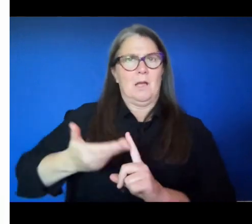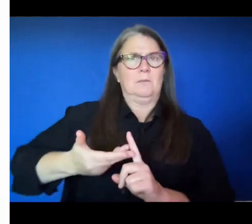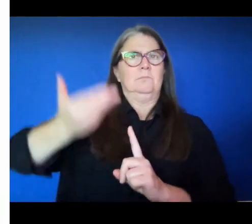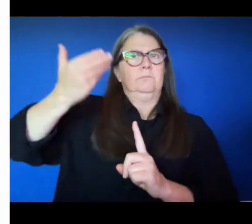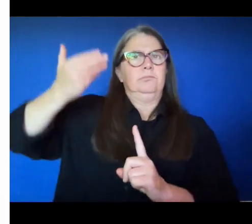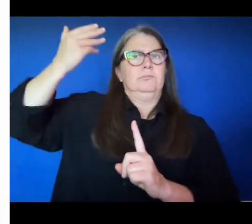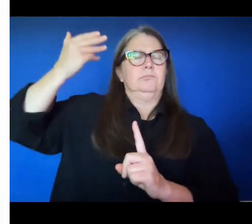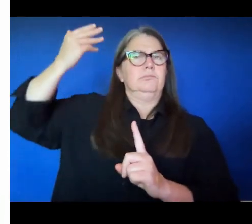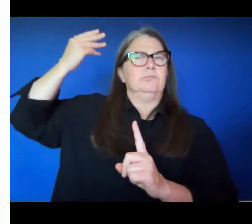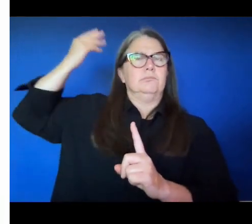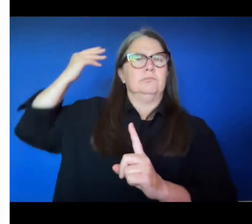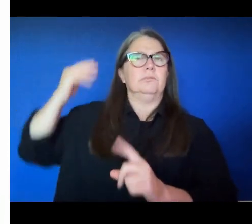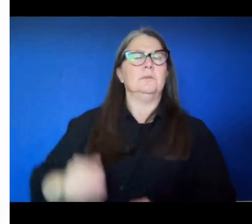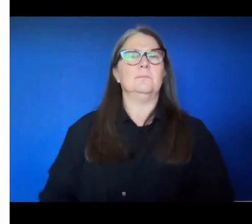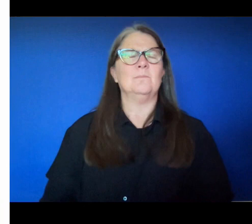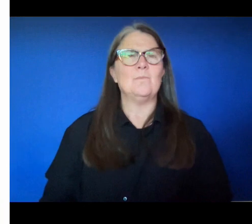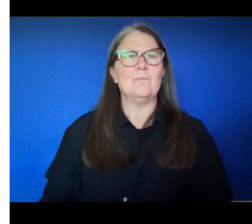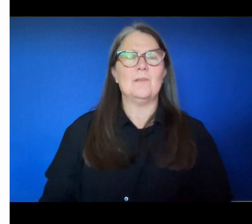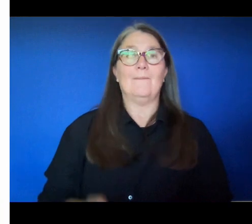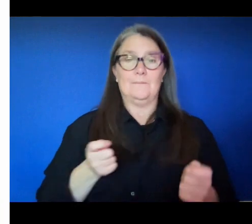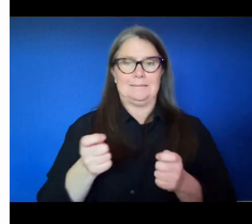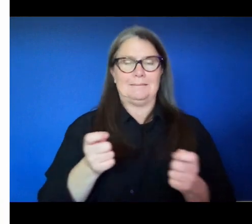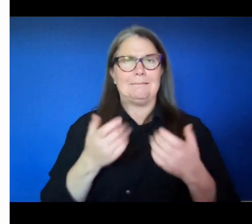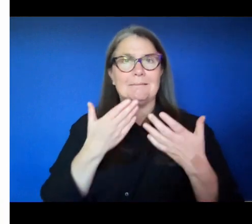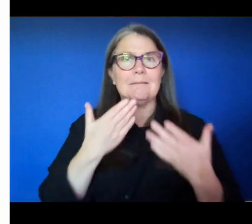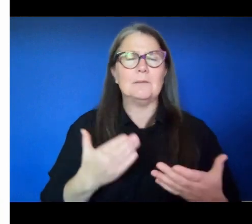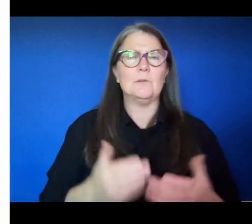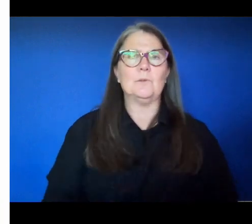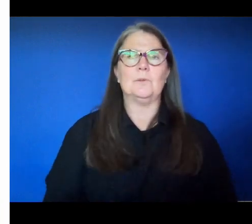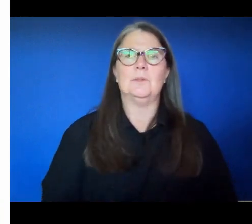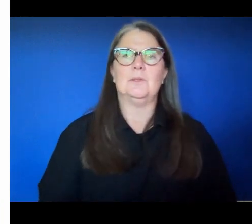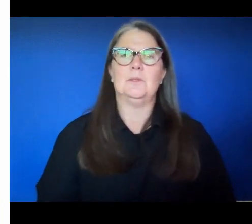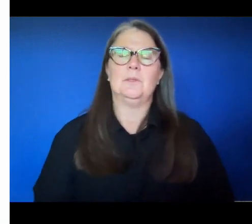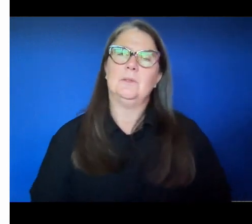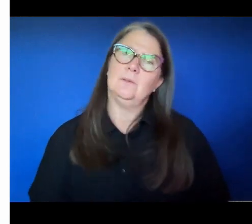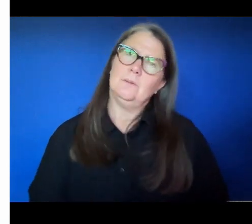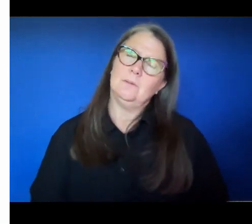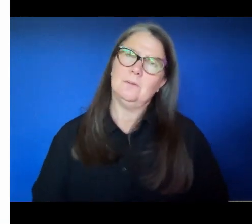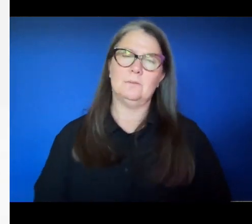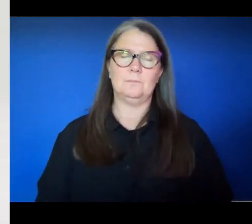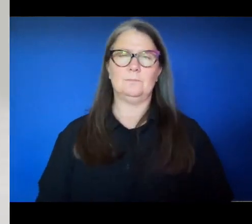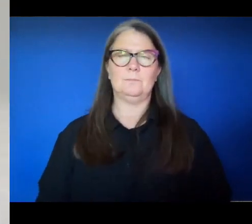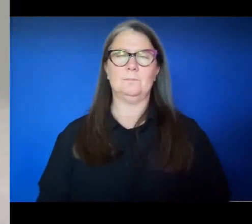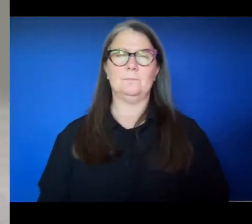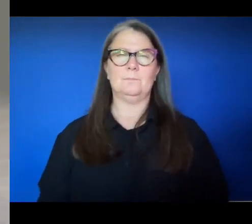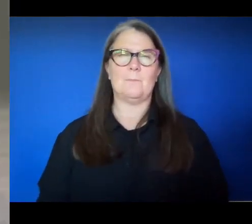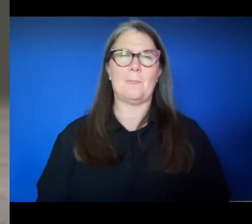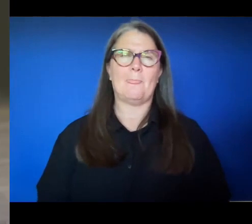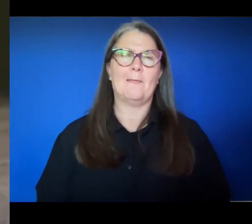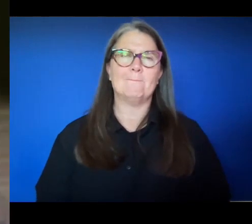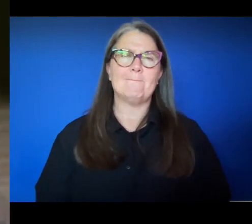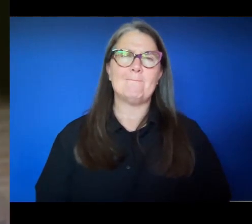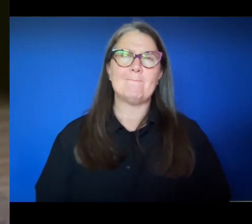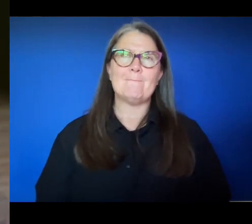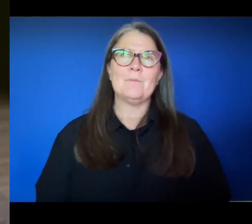Thank you. Yeah, and I think maybe just kind of extending from this, obviously these bodies